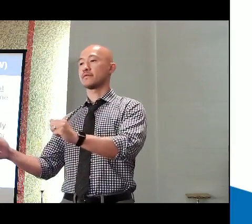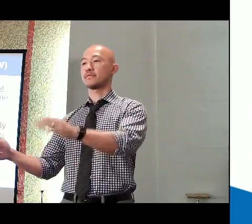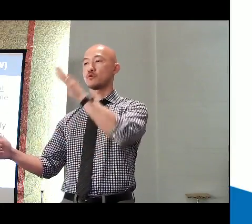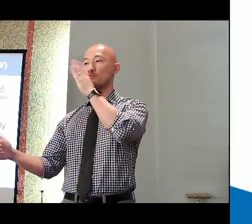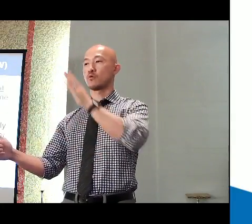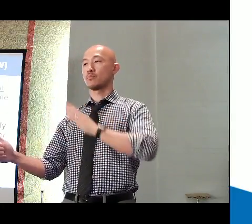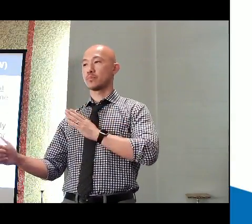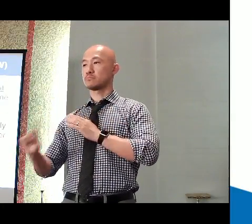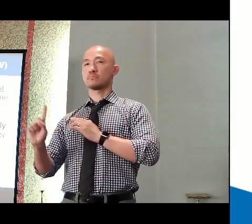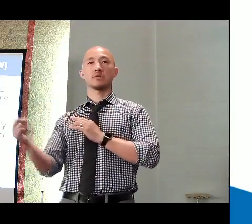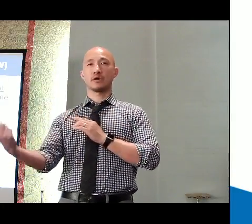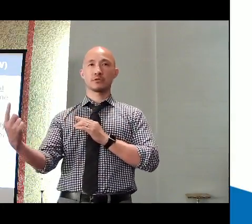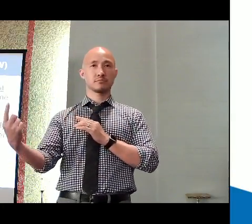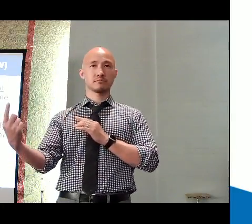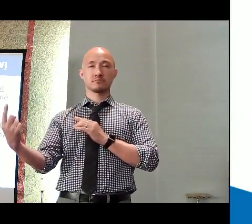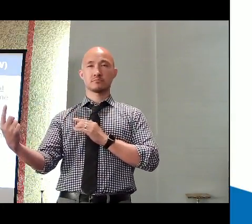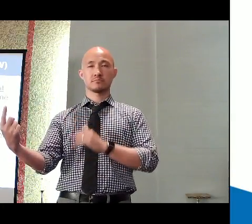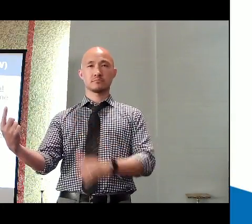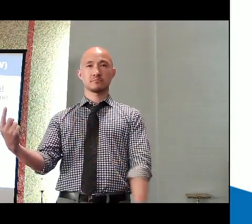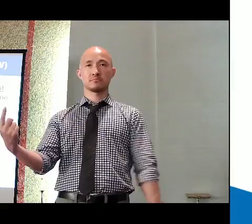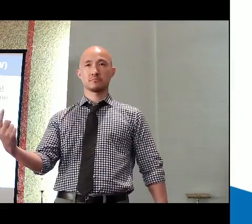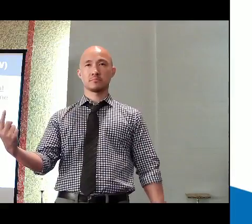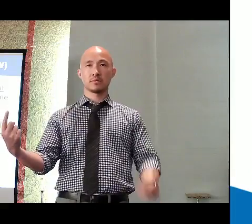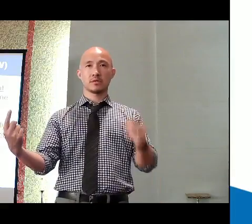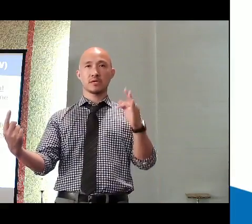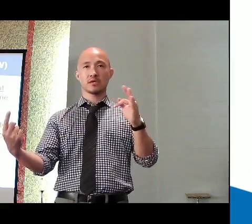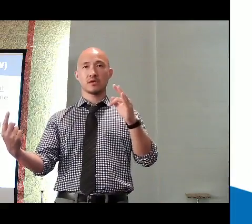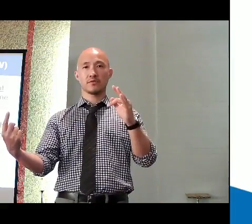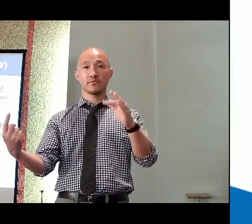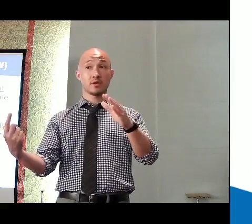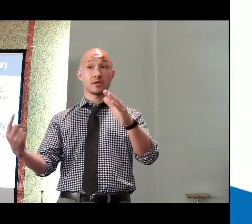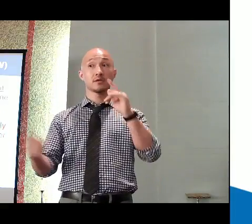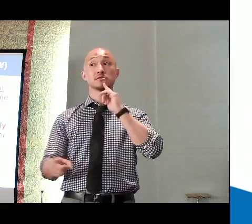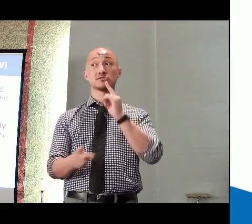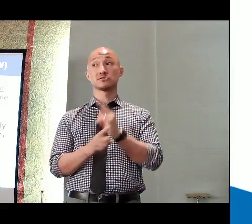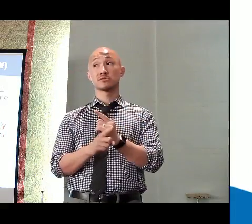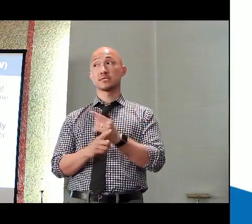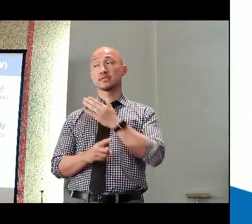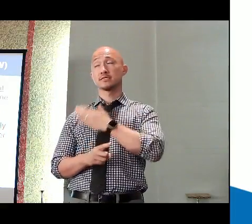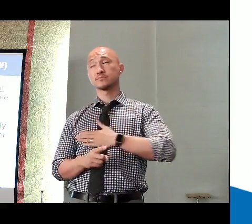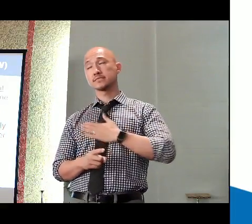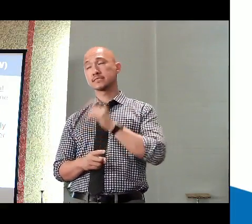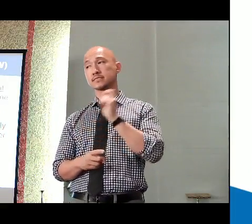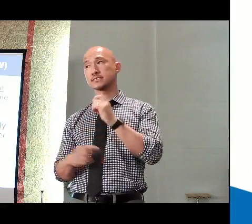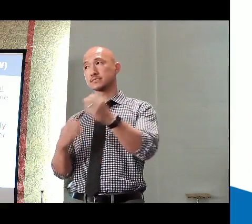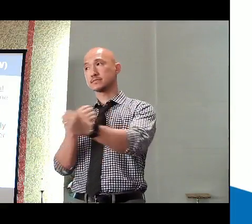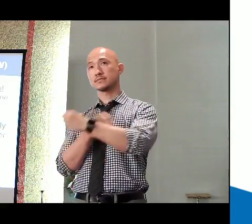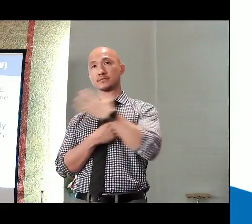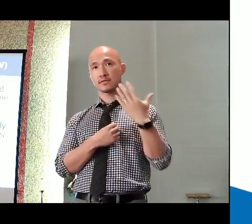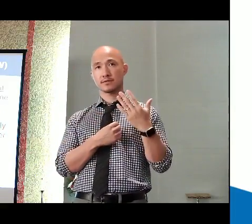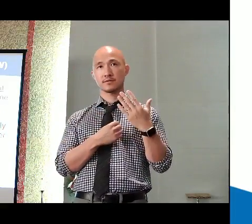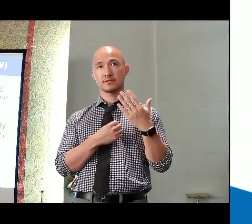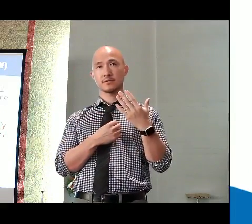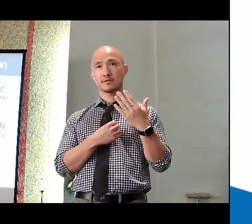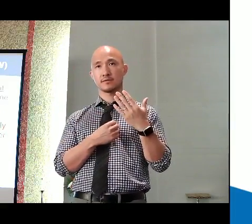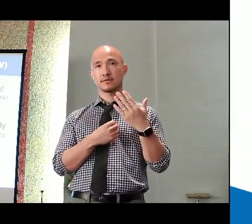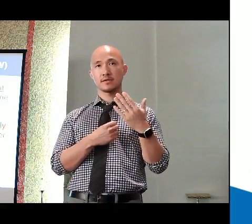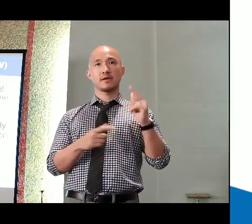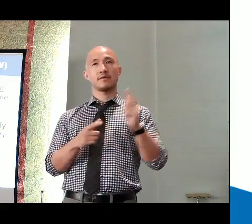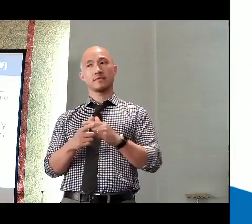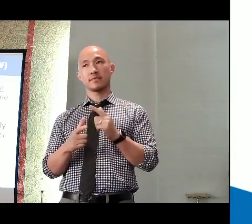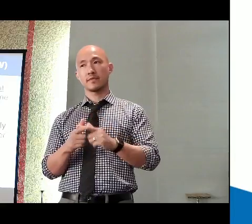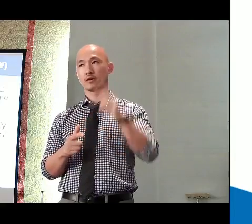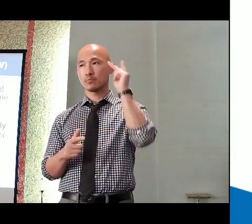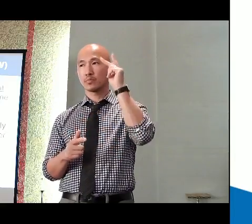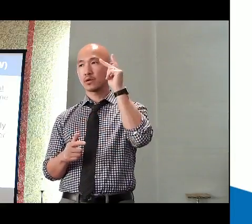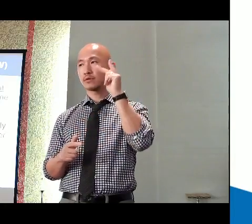lot of counseling. But if some female needs counseling and needs to meet with me, I will usually ask her mentor to be there as well if